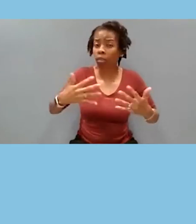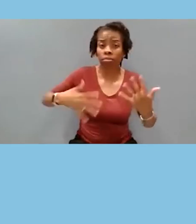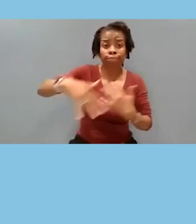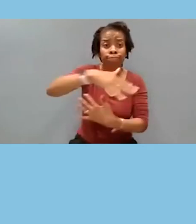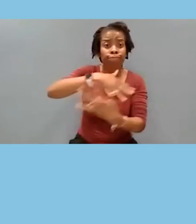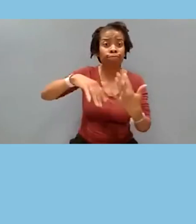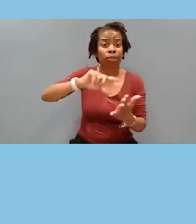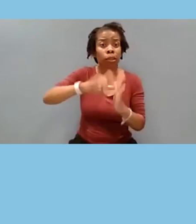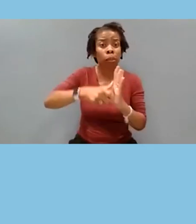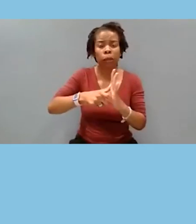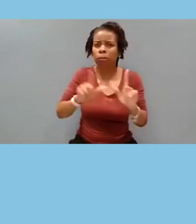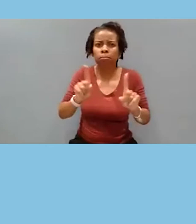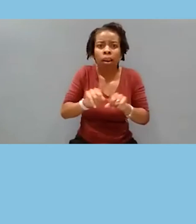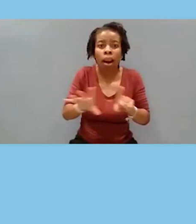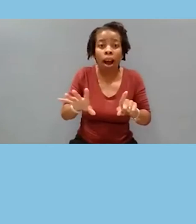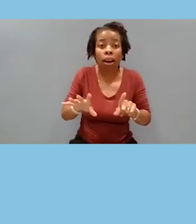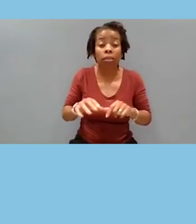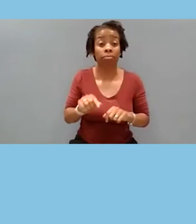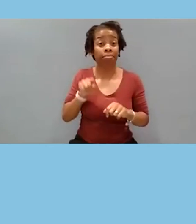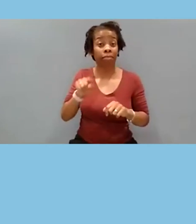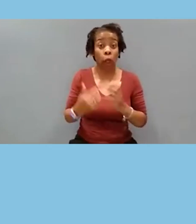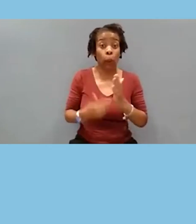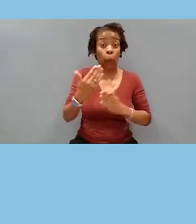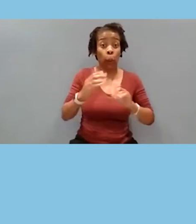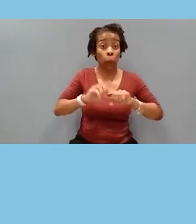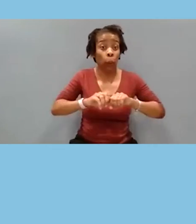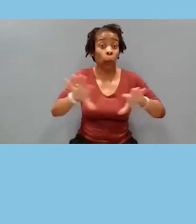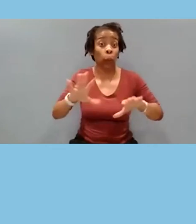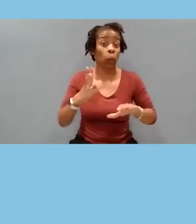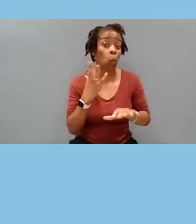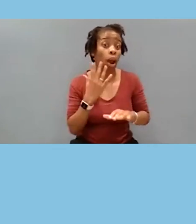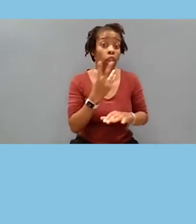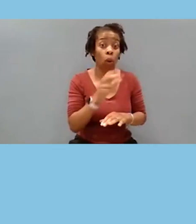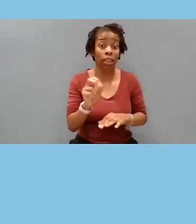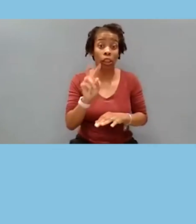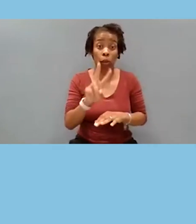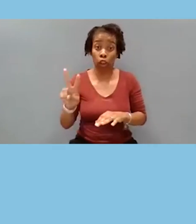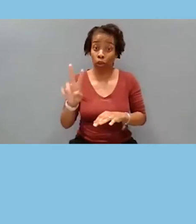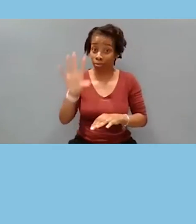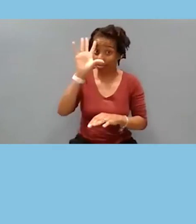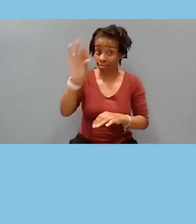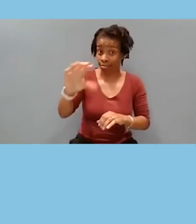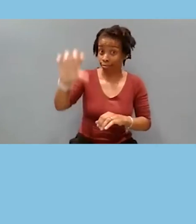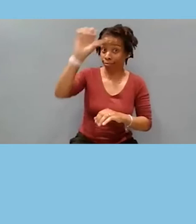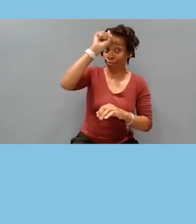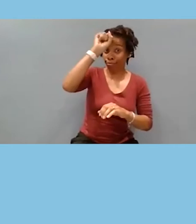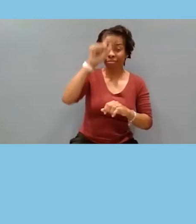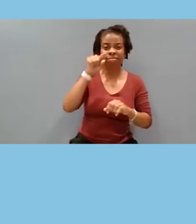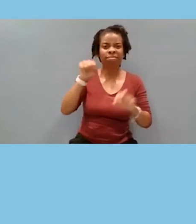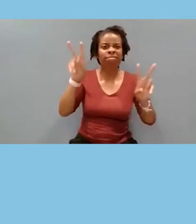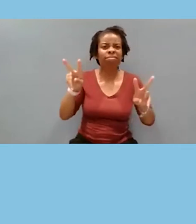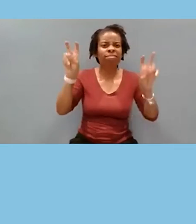With co-editors, she has a new reader coming out in 2022. I would mark my diary with that news too, titled